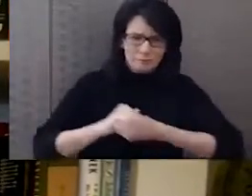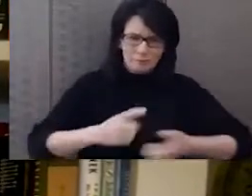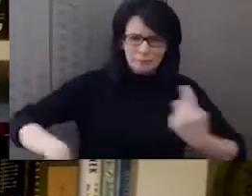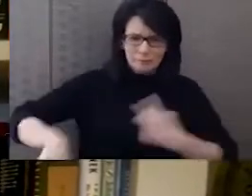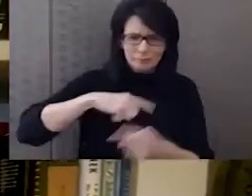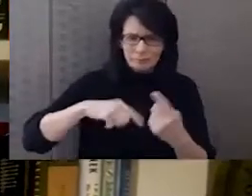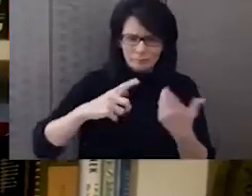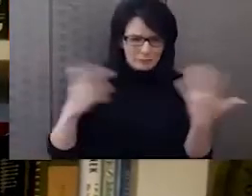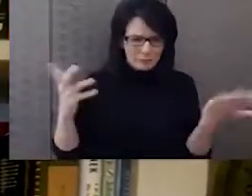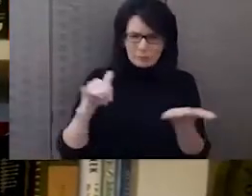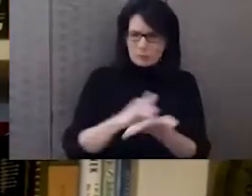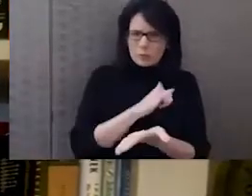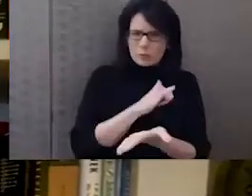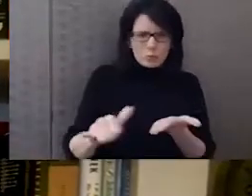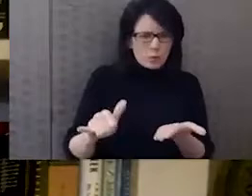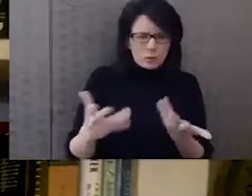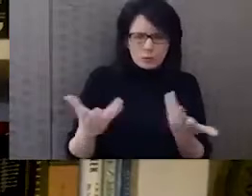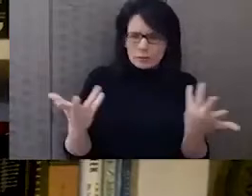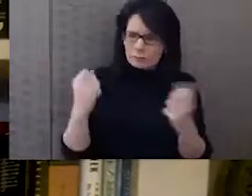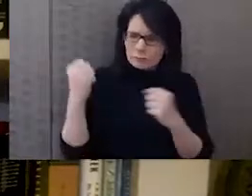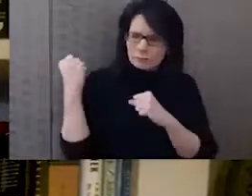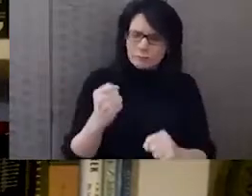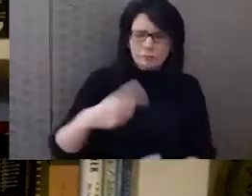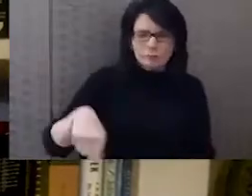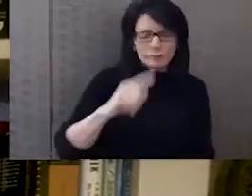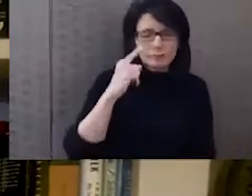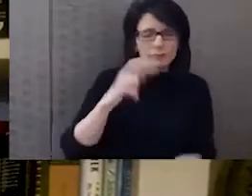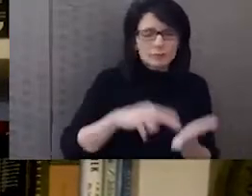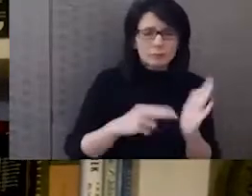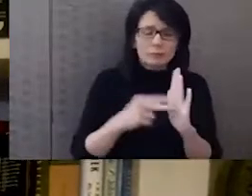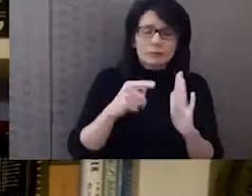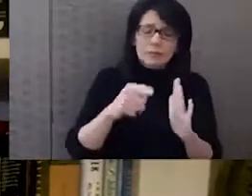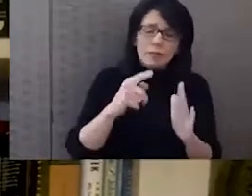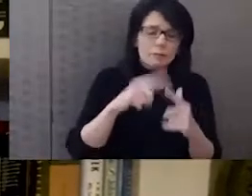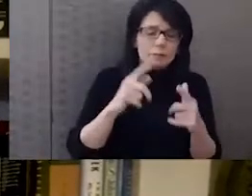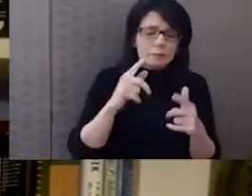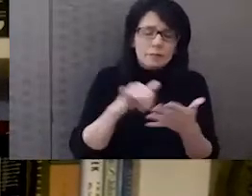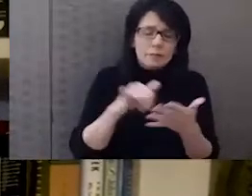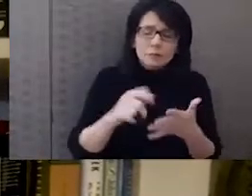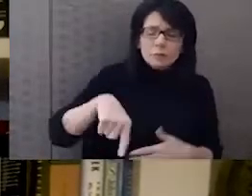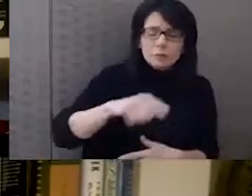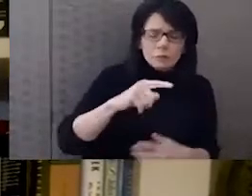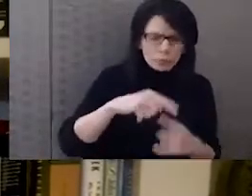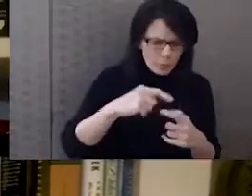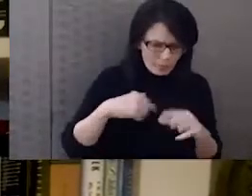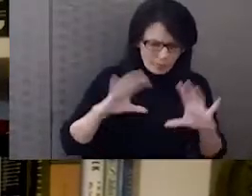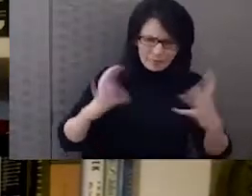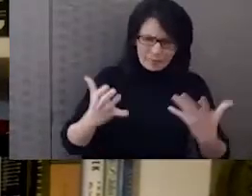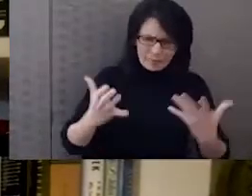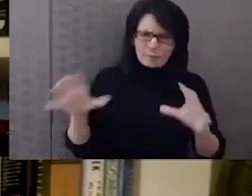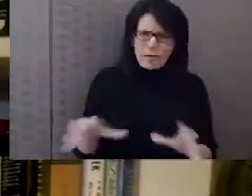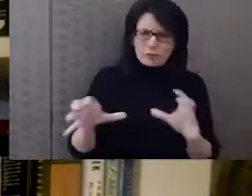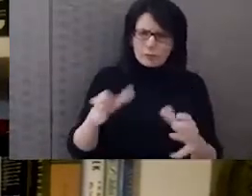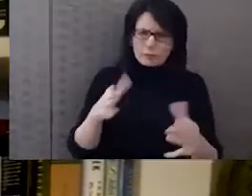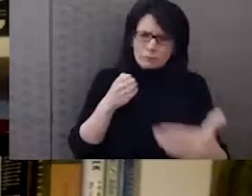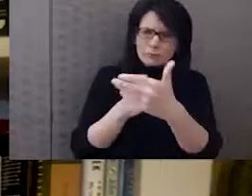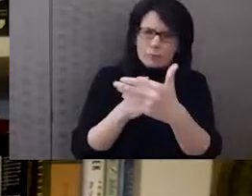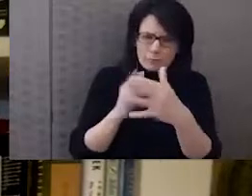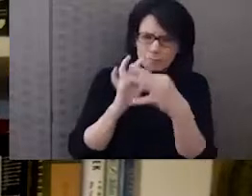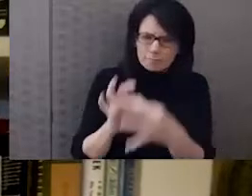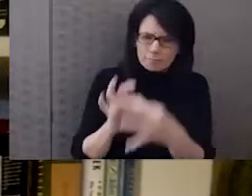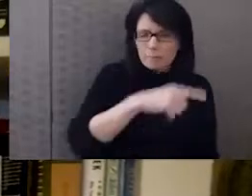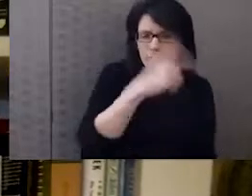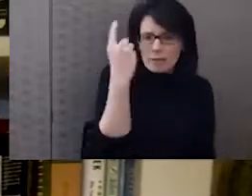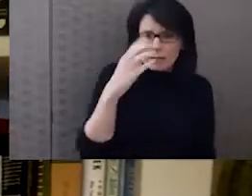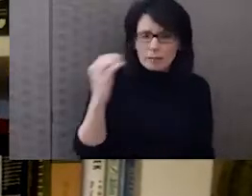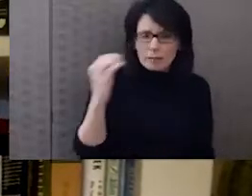of New York, like the 220,000 Black and Latinx public high school students in our class action challenging racial discrimination in